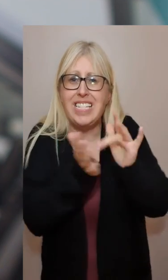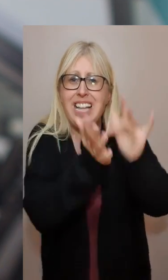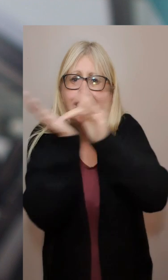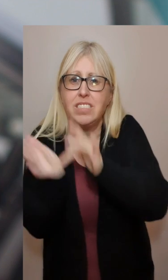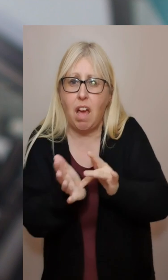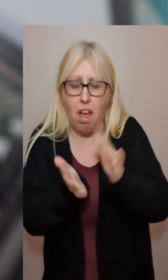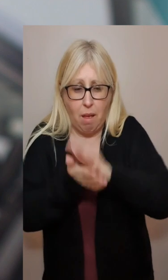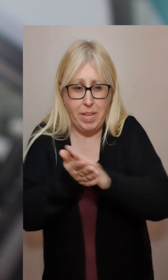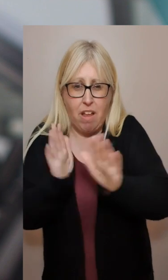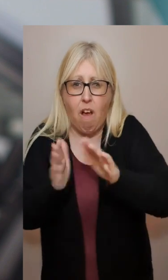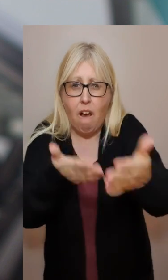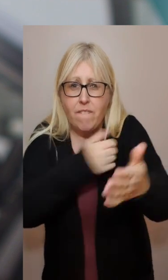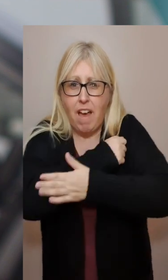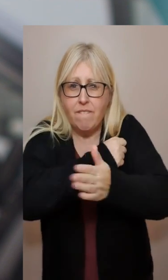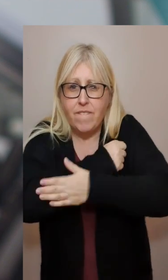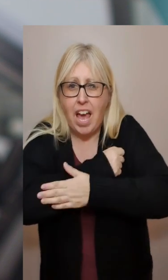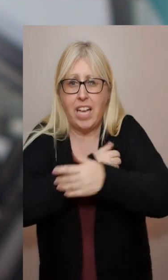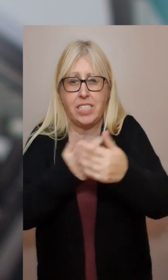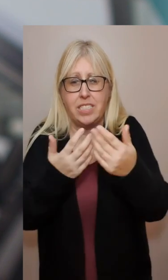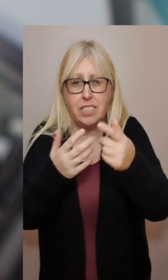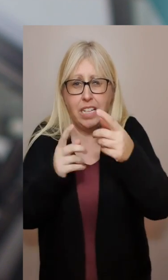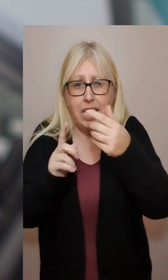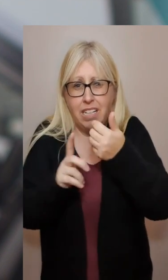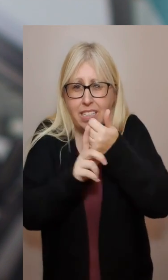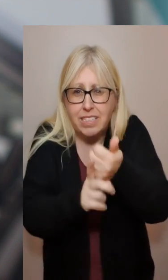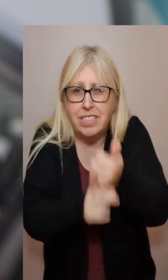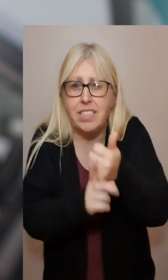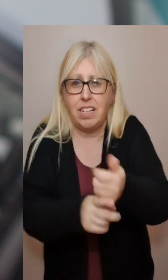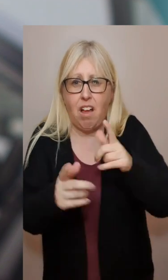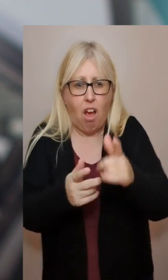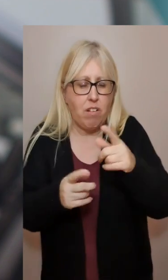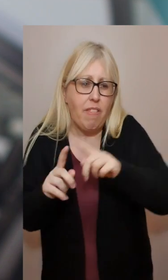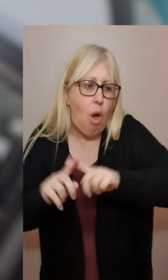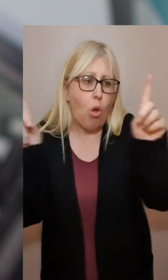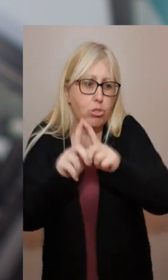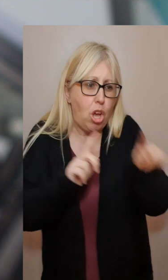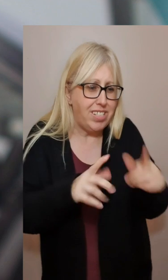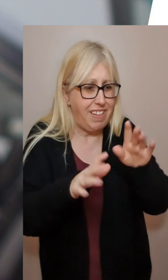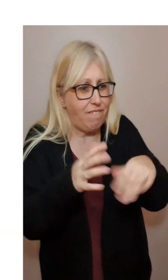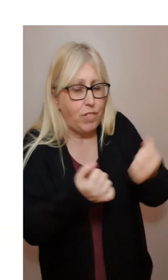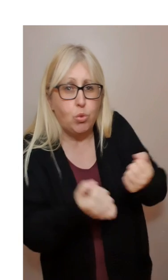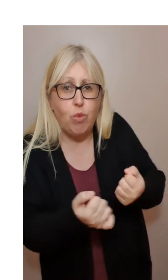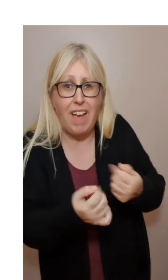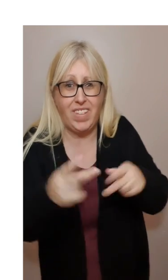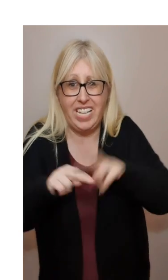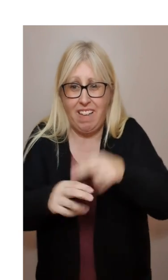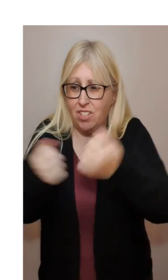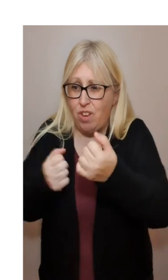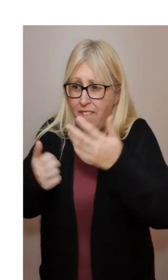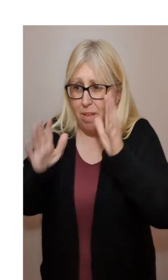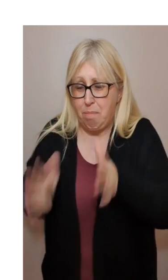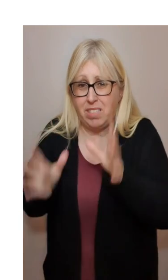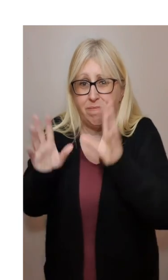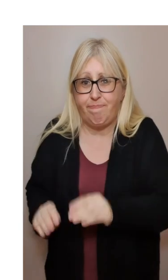and guidance on the alternative to driving for individuals unfortunate to be told their driving career must end.